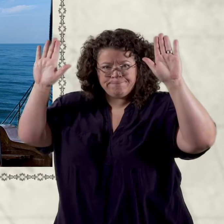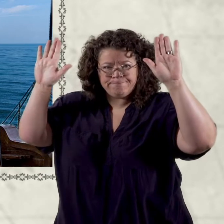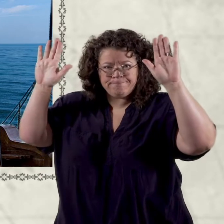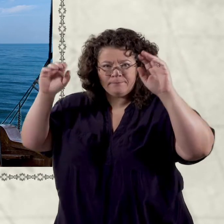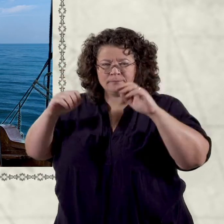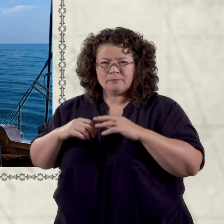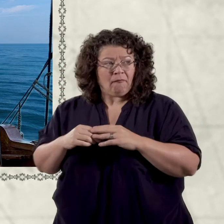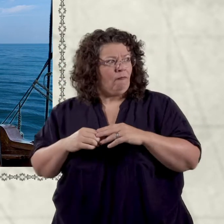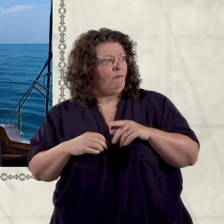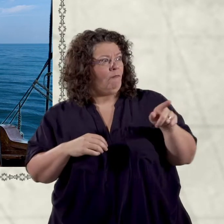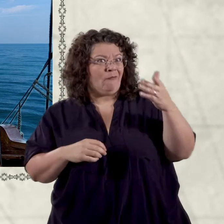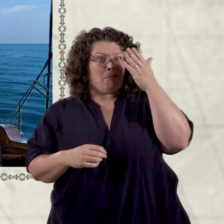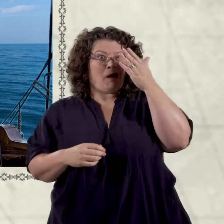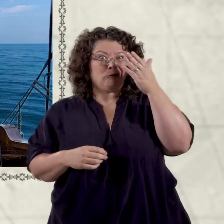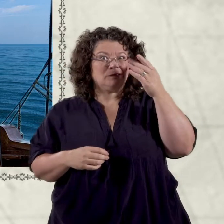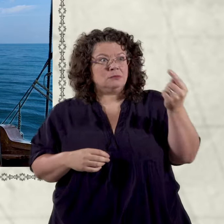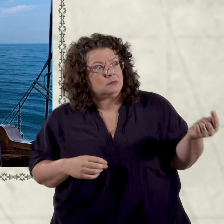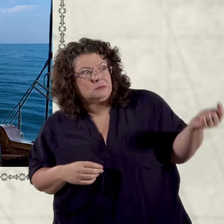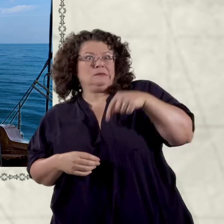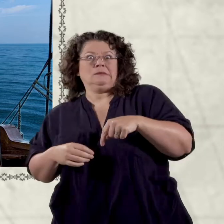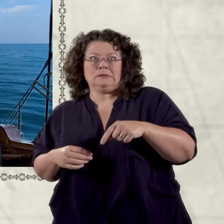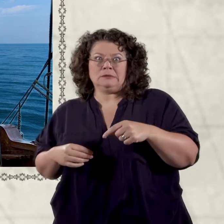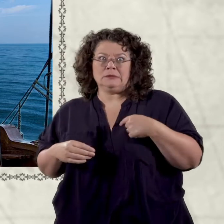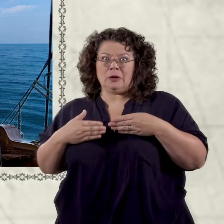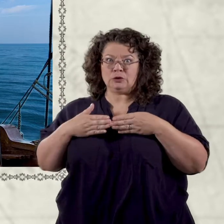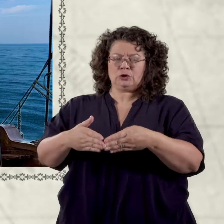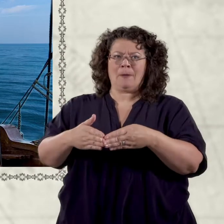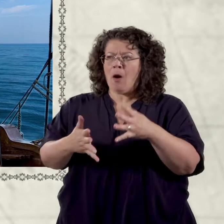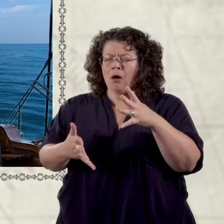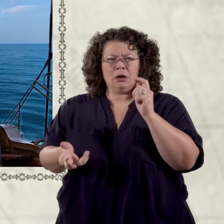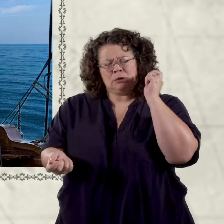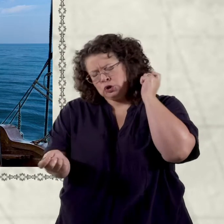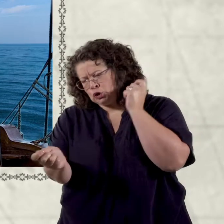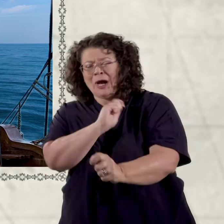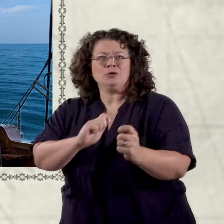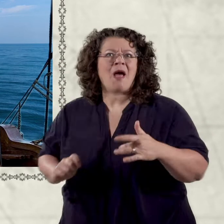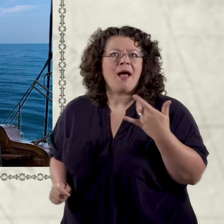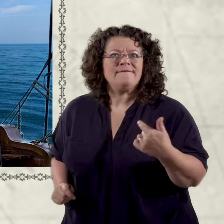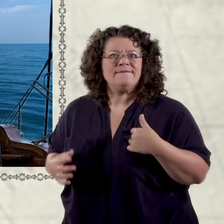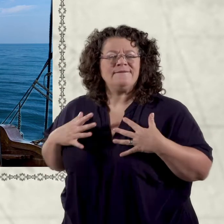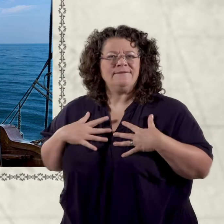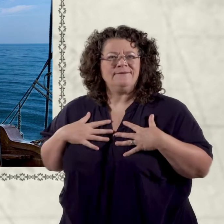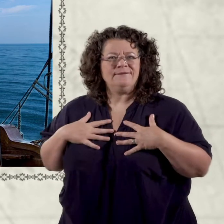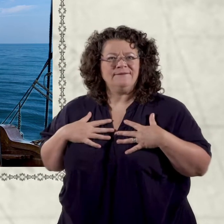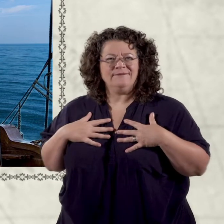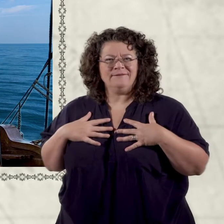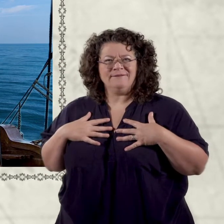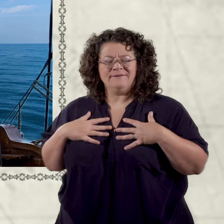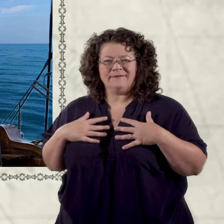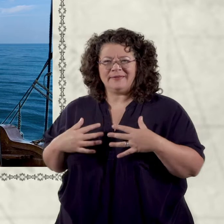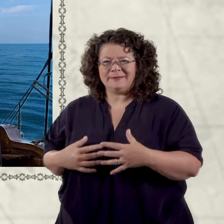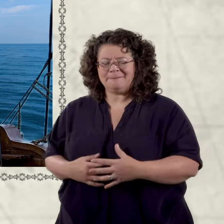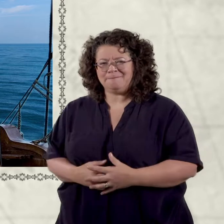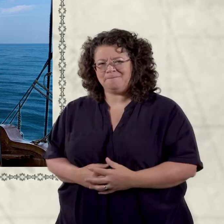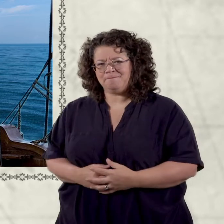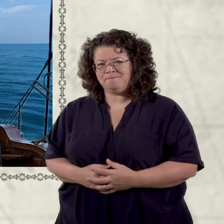Then, these pirates, they jump on board our ship, and they change the course of my life